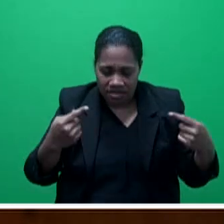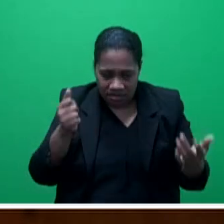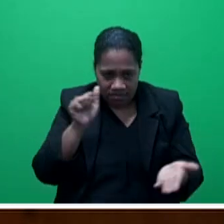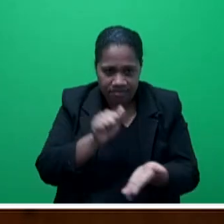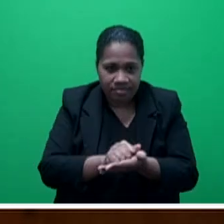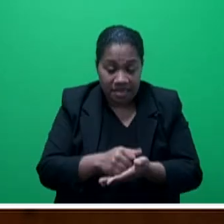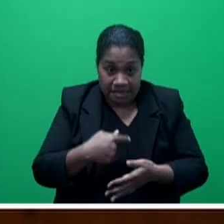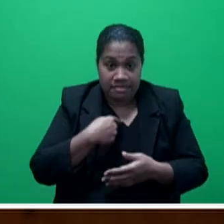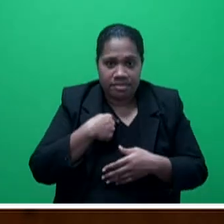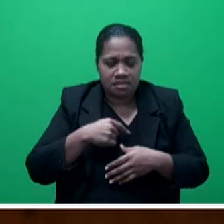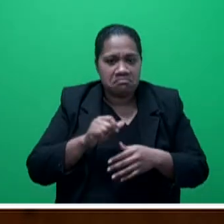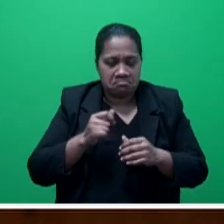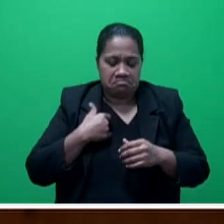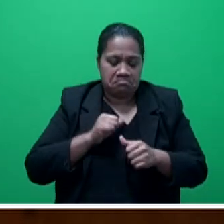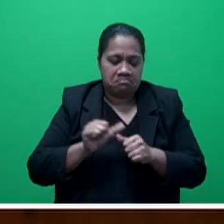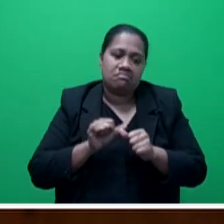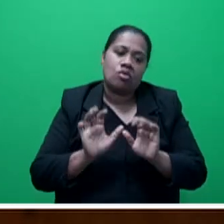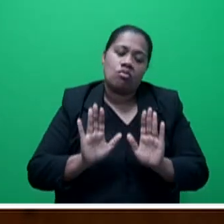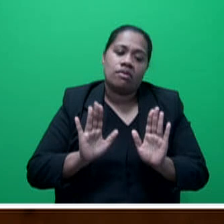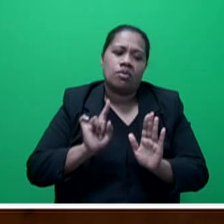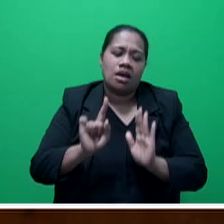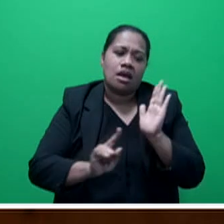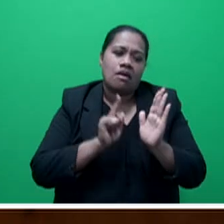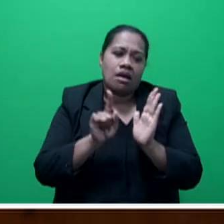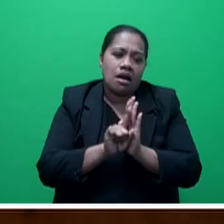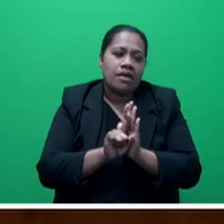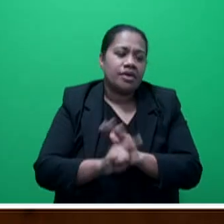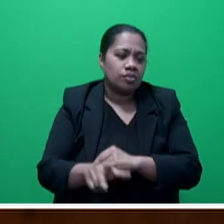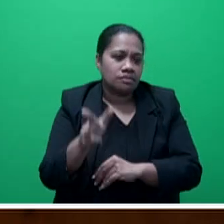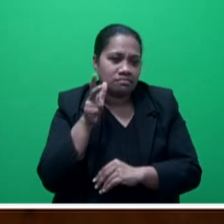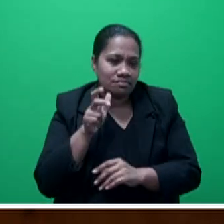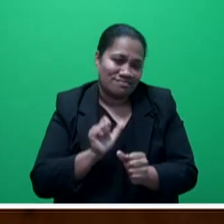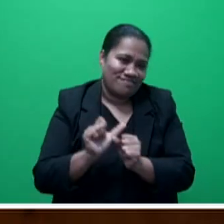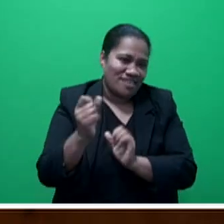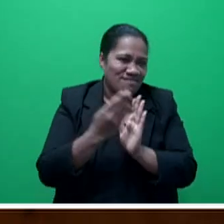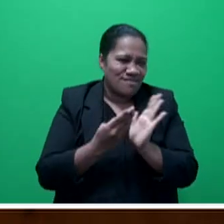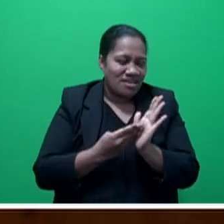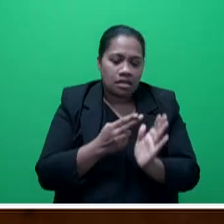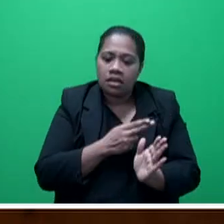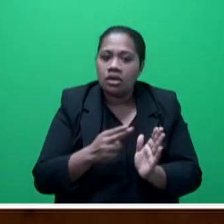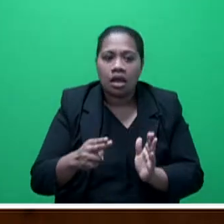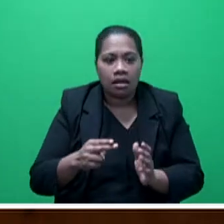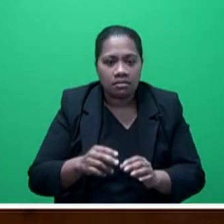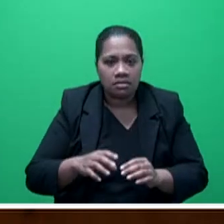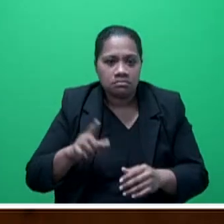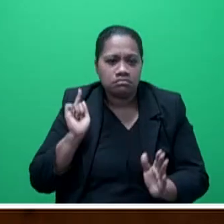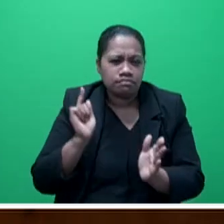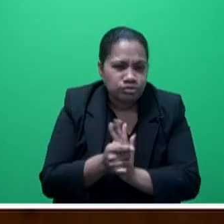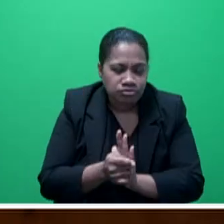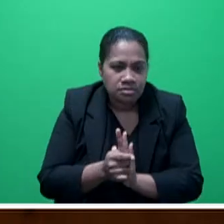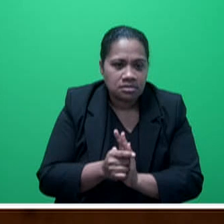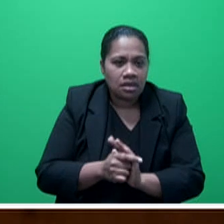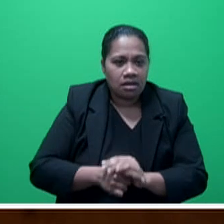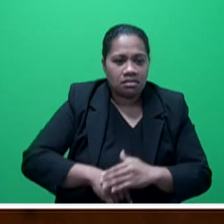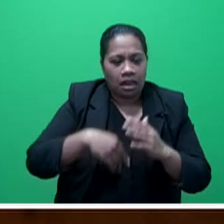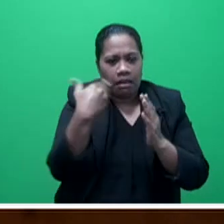and get the best budget than try to rush such a thing. Let me remind the Honourable Member that NFP's